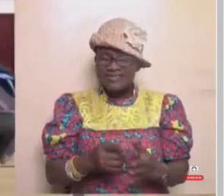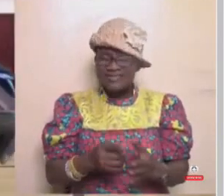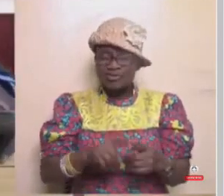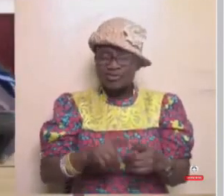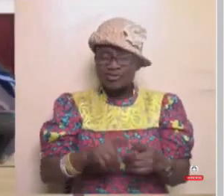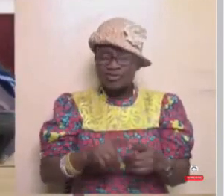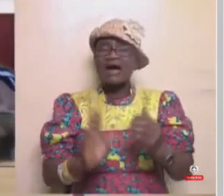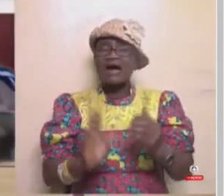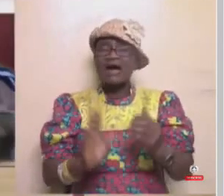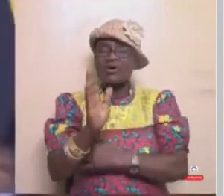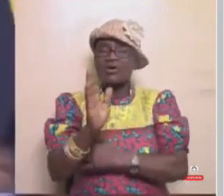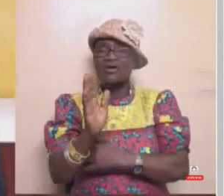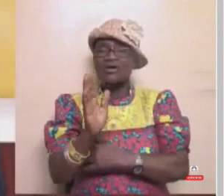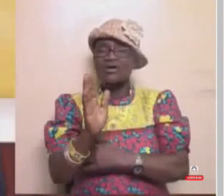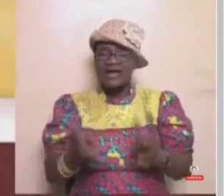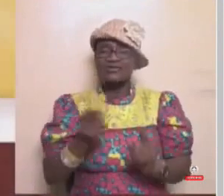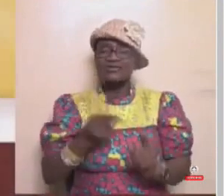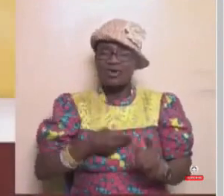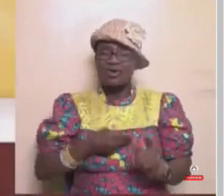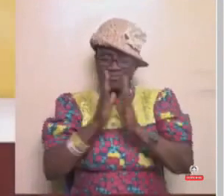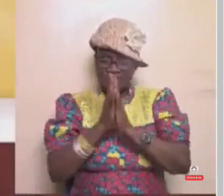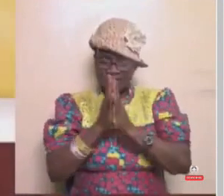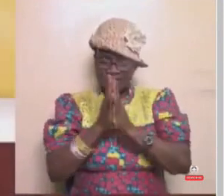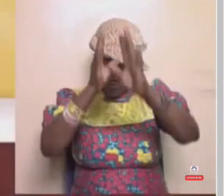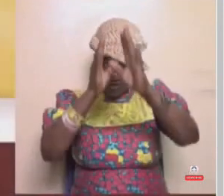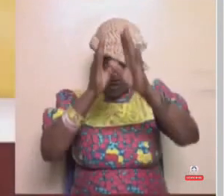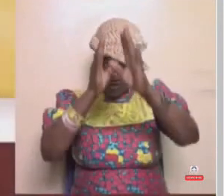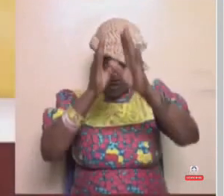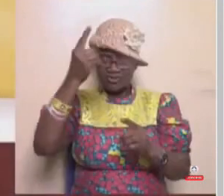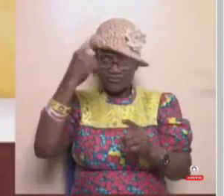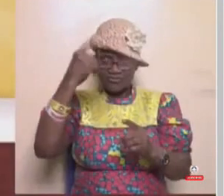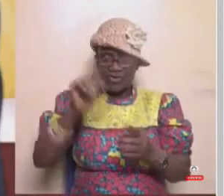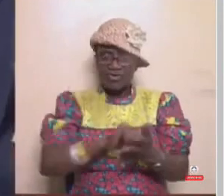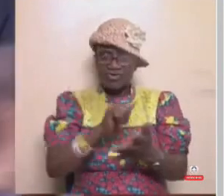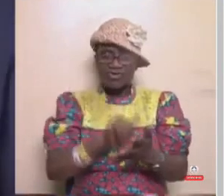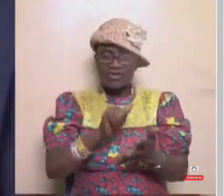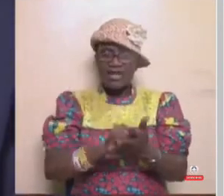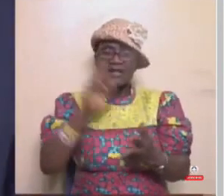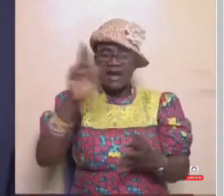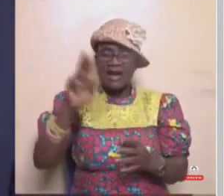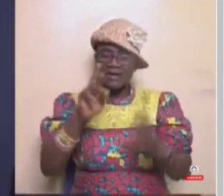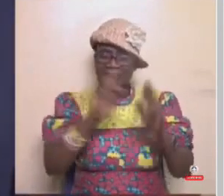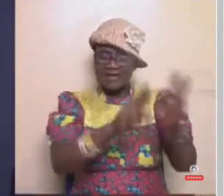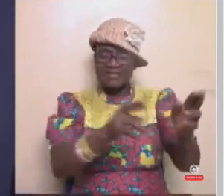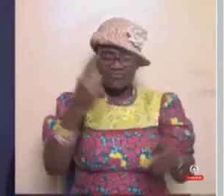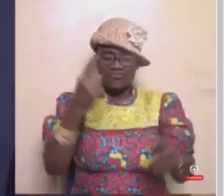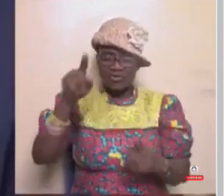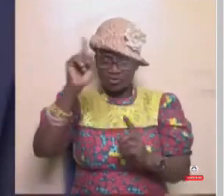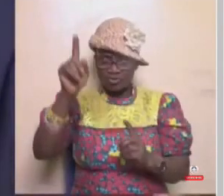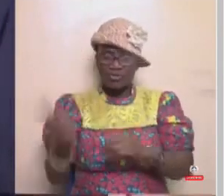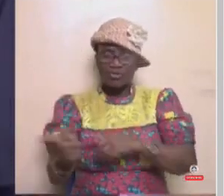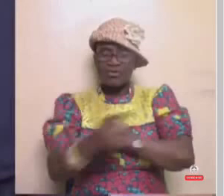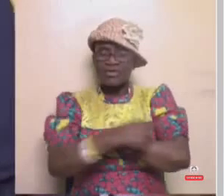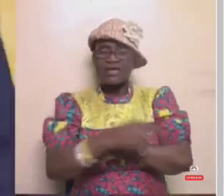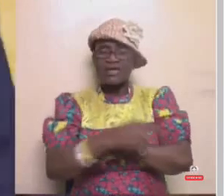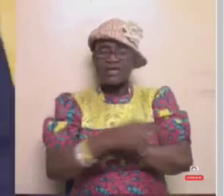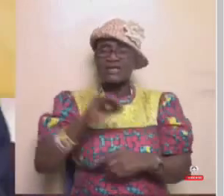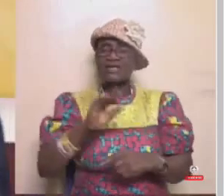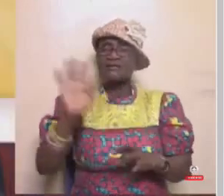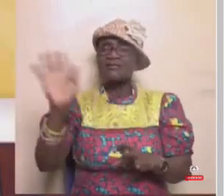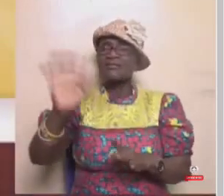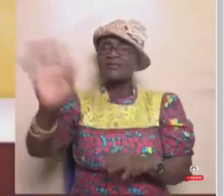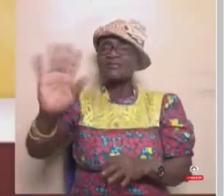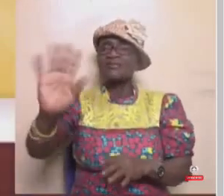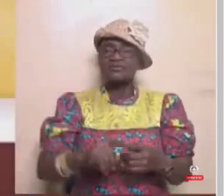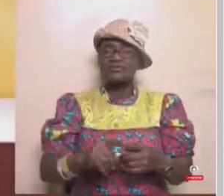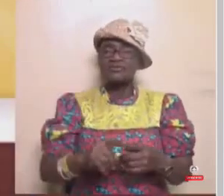that we can pray together. Father, I thank you for those who are ready for saying bye-bye to the world of sin and giving their